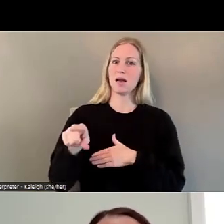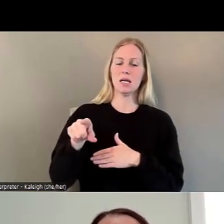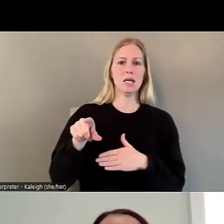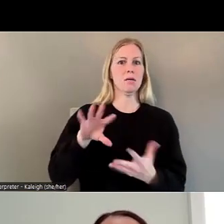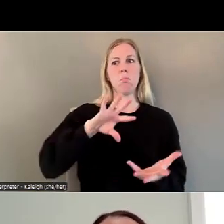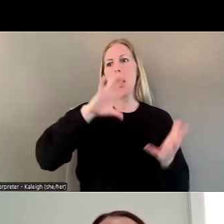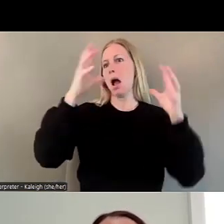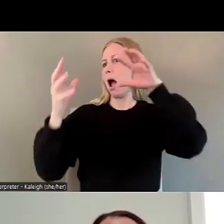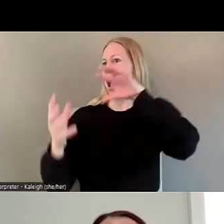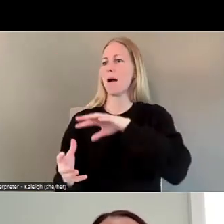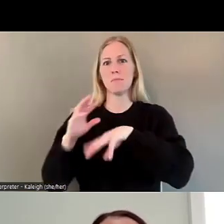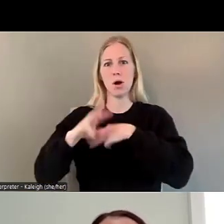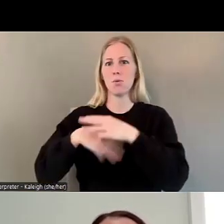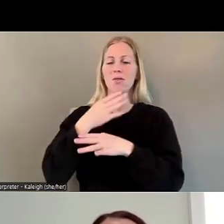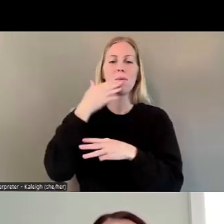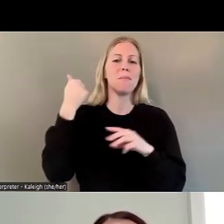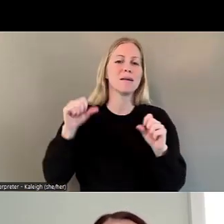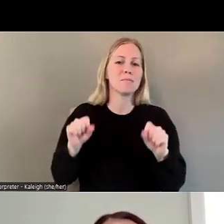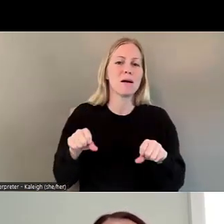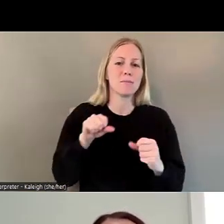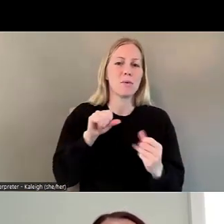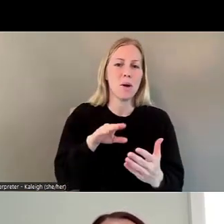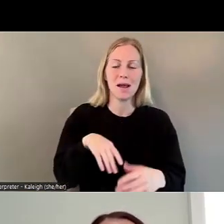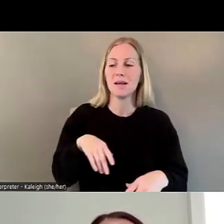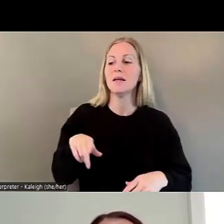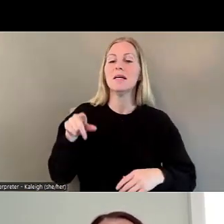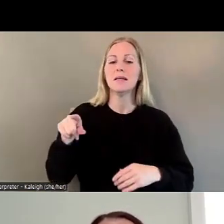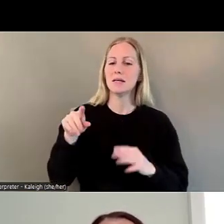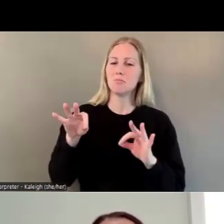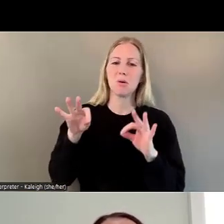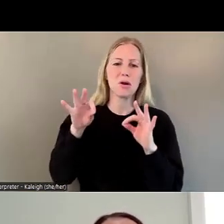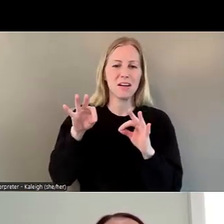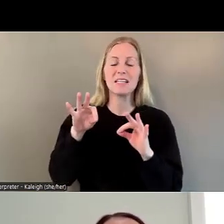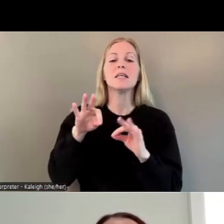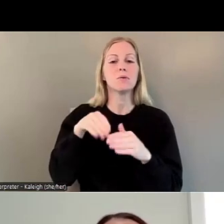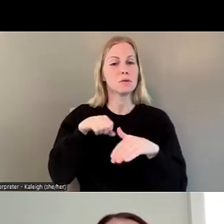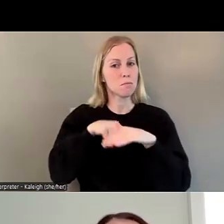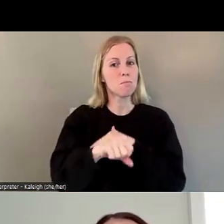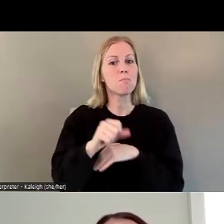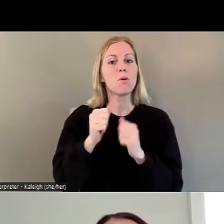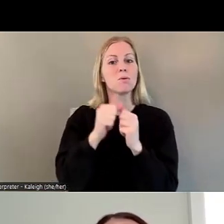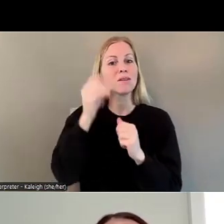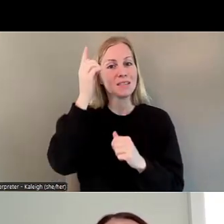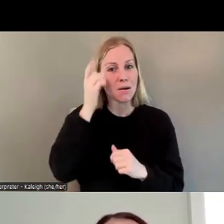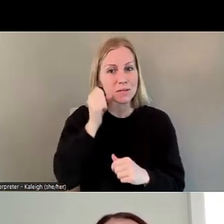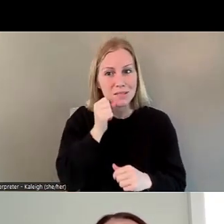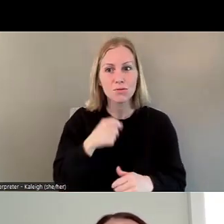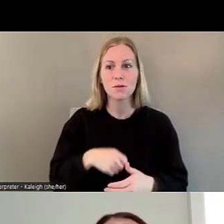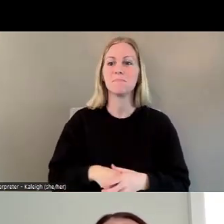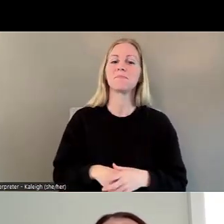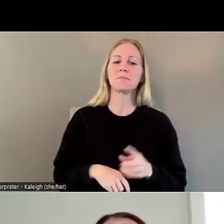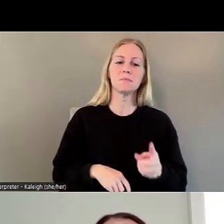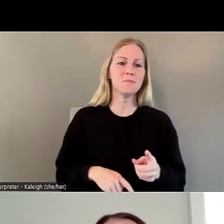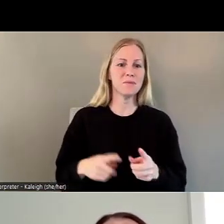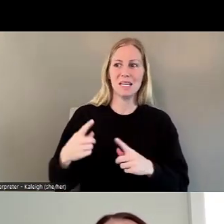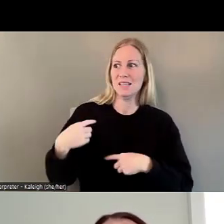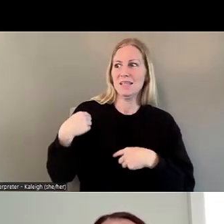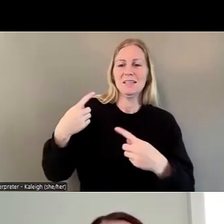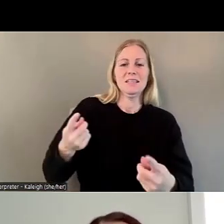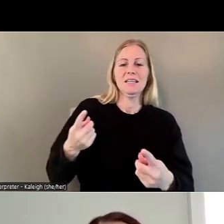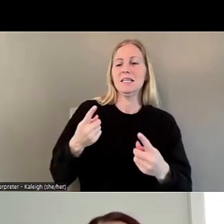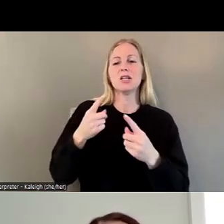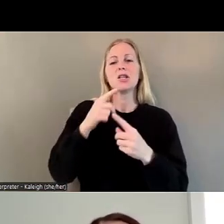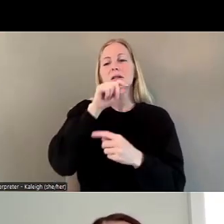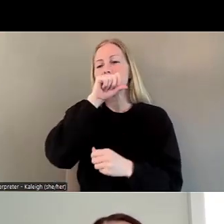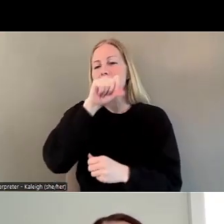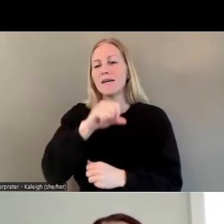was perfect and he was born with Down syndrome. From the beginning, Cole has had this innate love of life and the ability to appreciate every moment